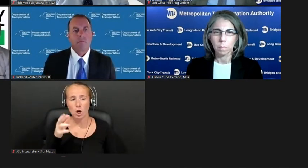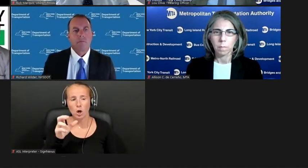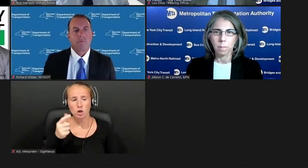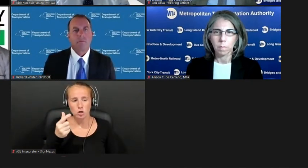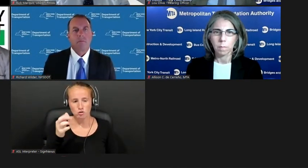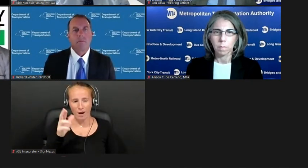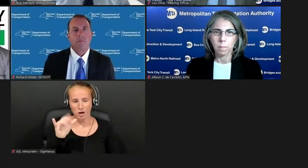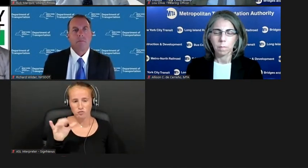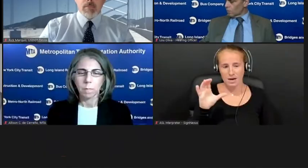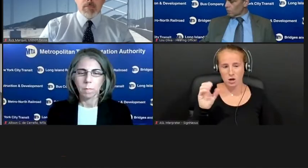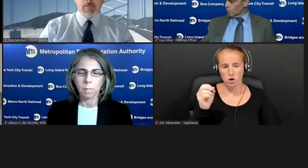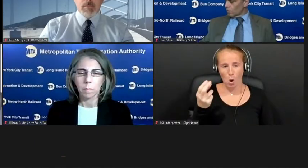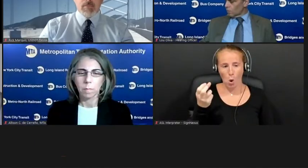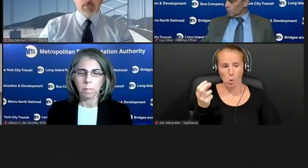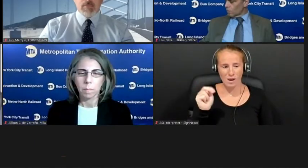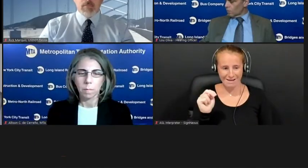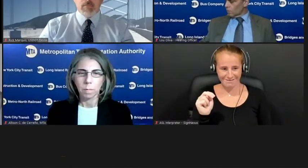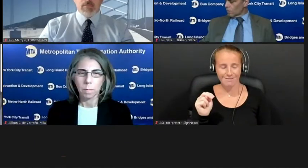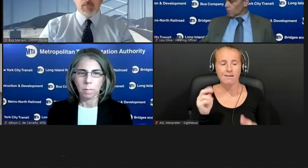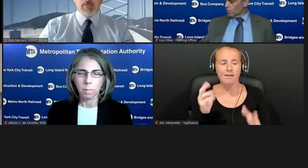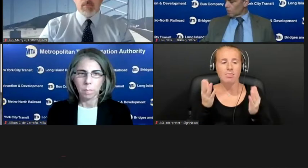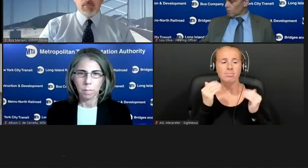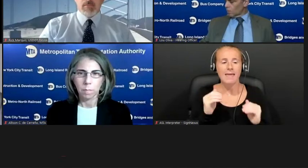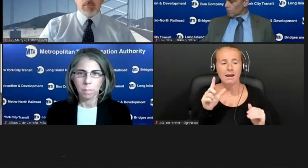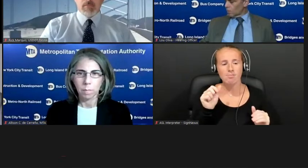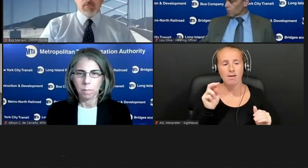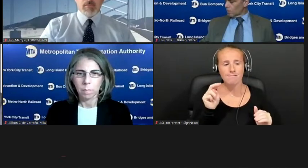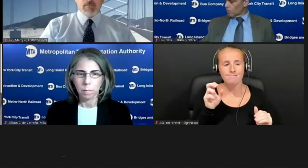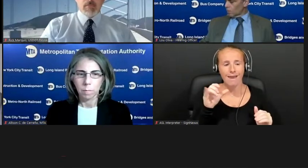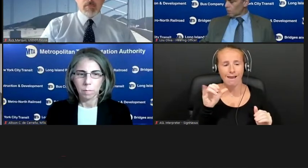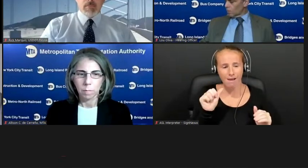Cohen followed by Linnea Wiles